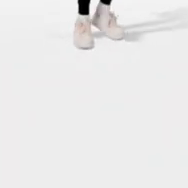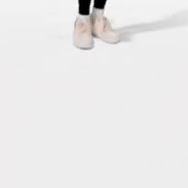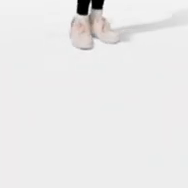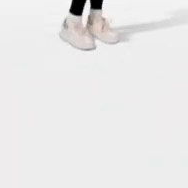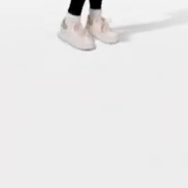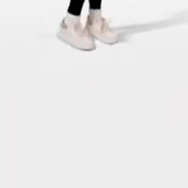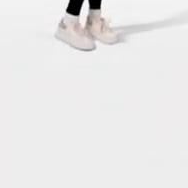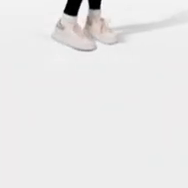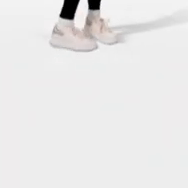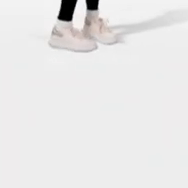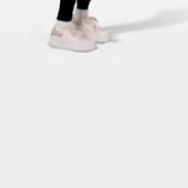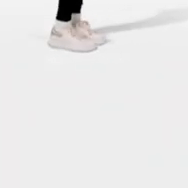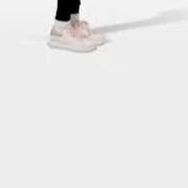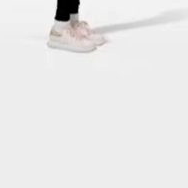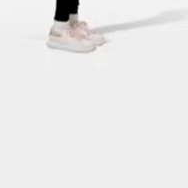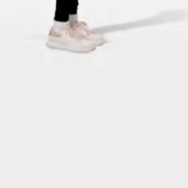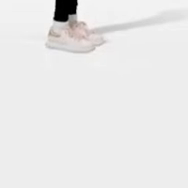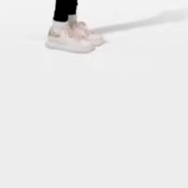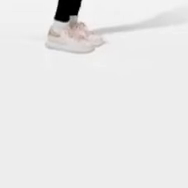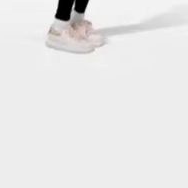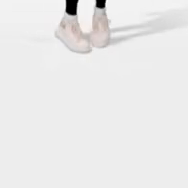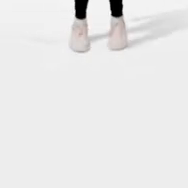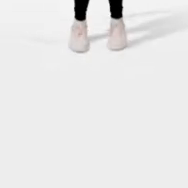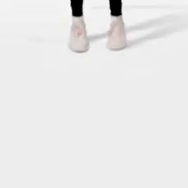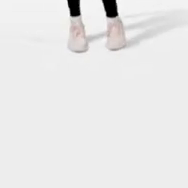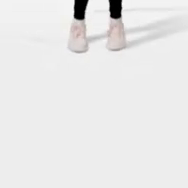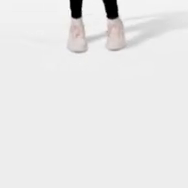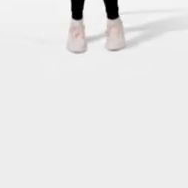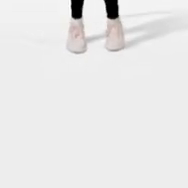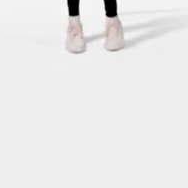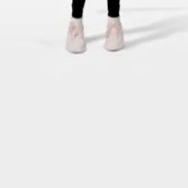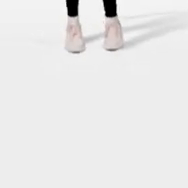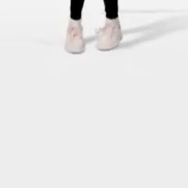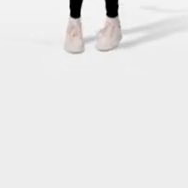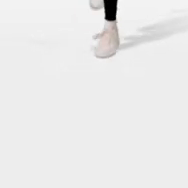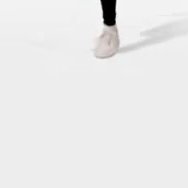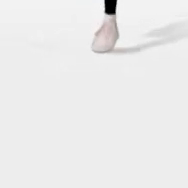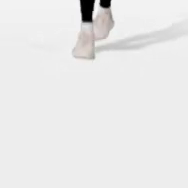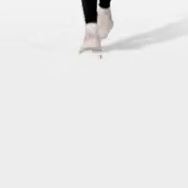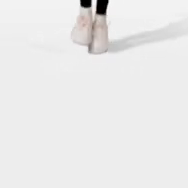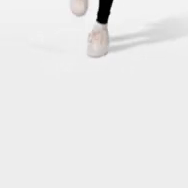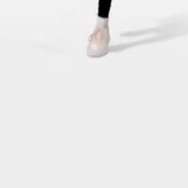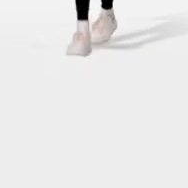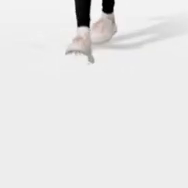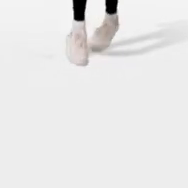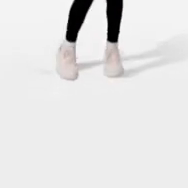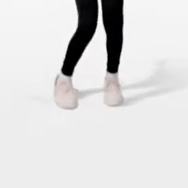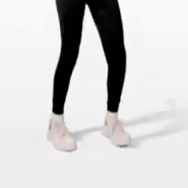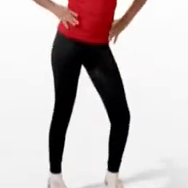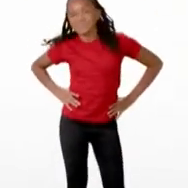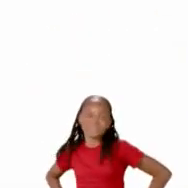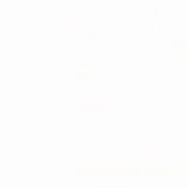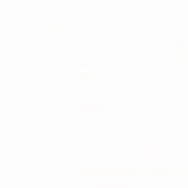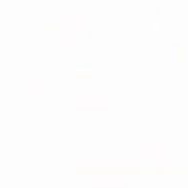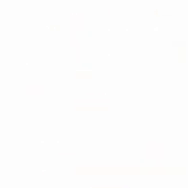our fast-acting syrups for relief. Hit the road, Jack. And don't you come back no